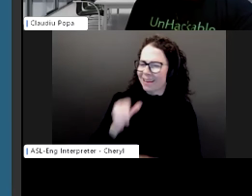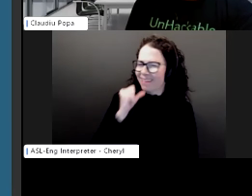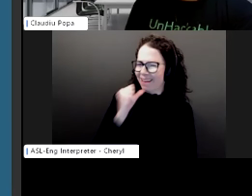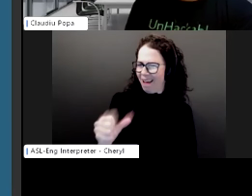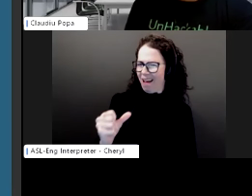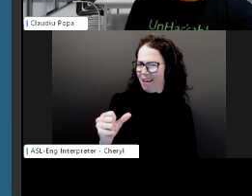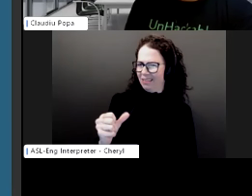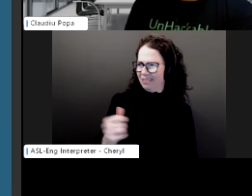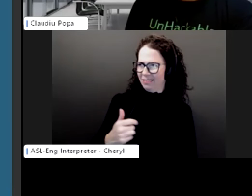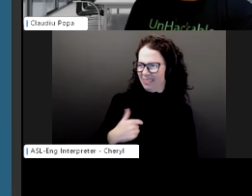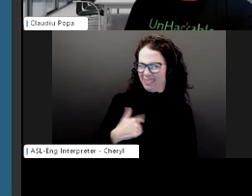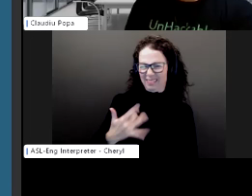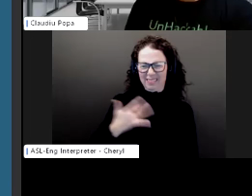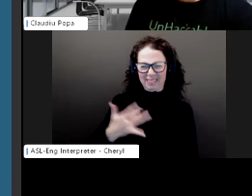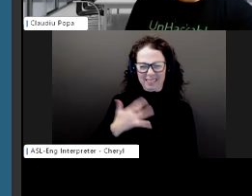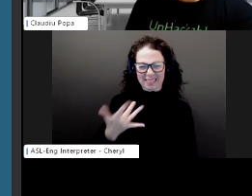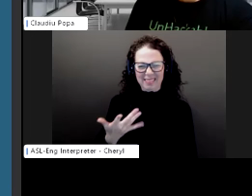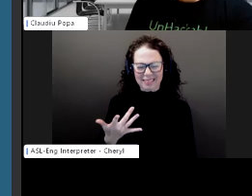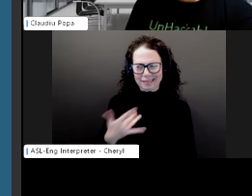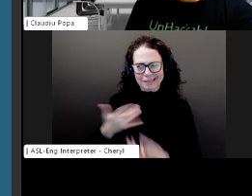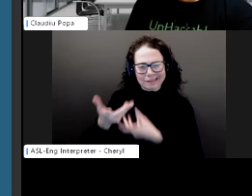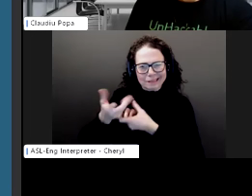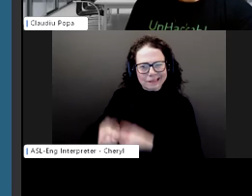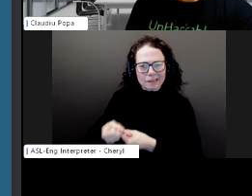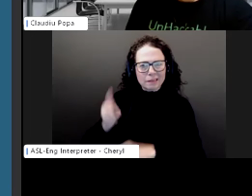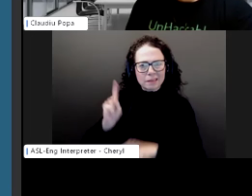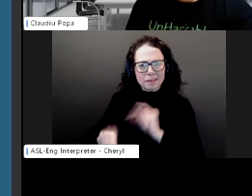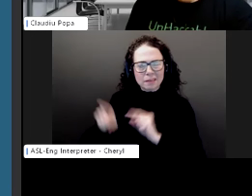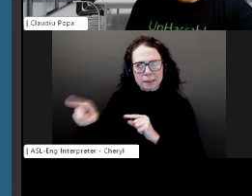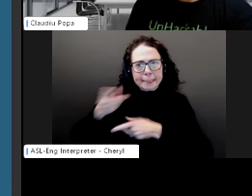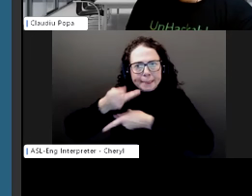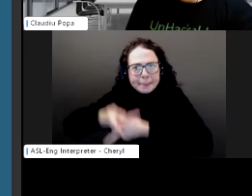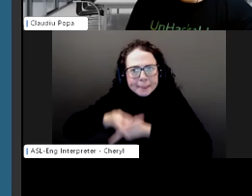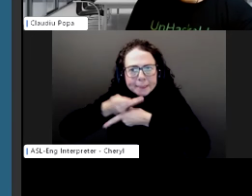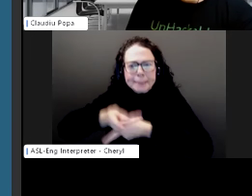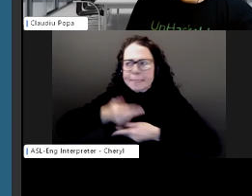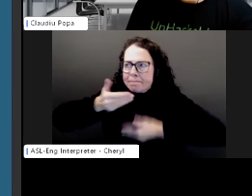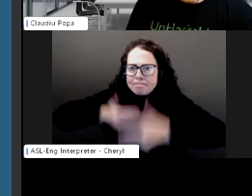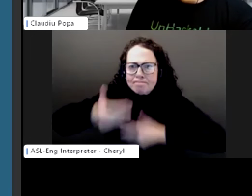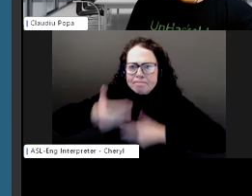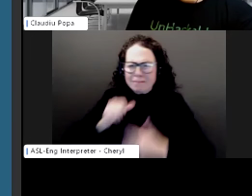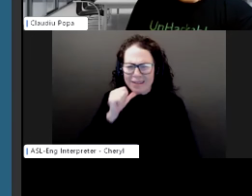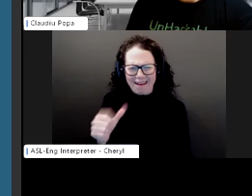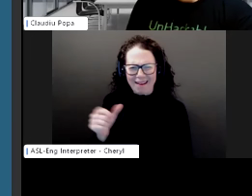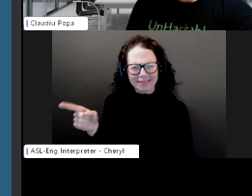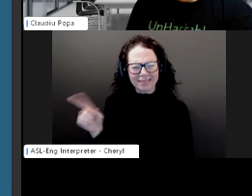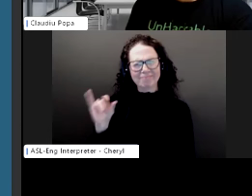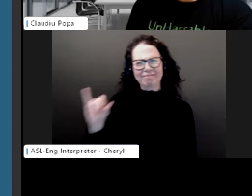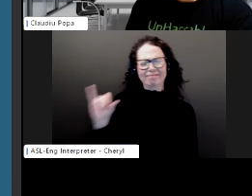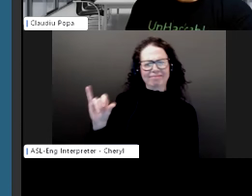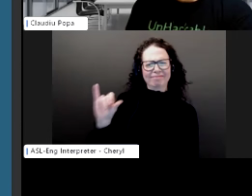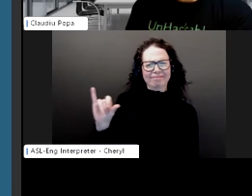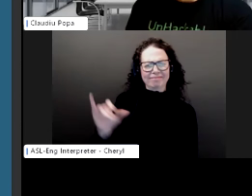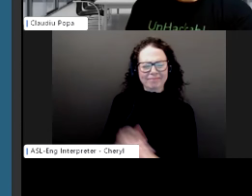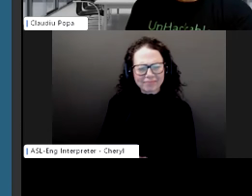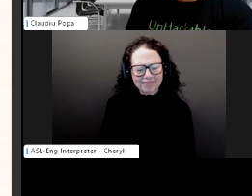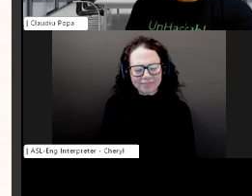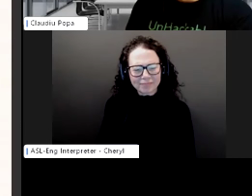degree of vigilance that people adopt. So choosing your tools is really important as a